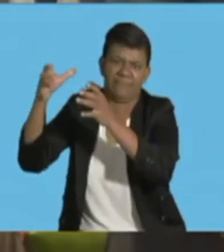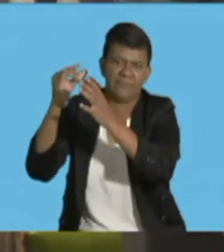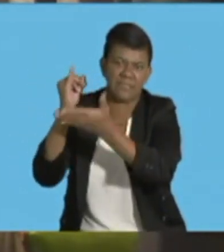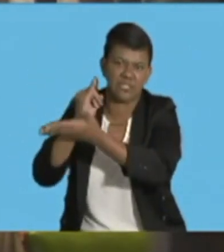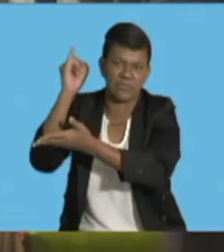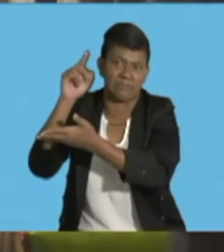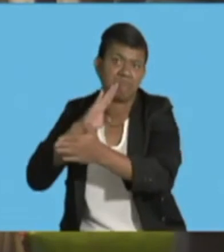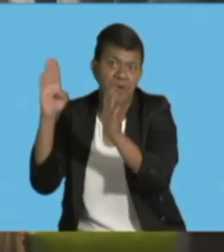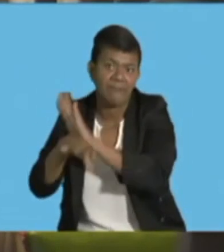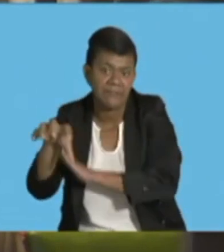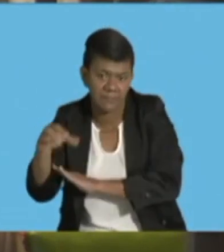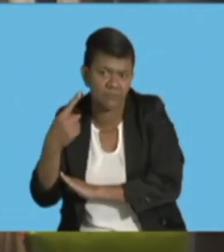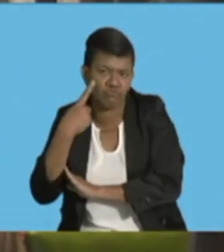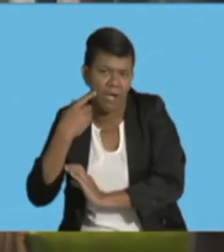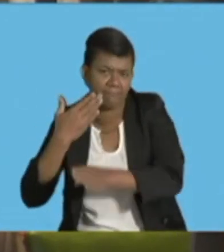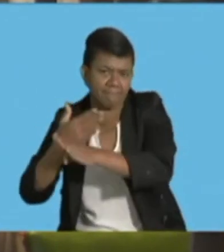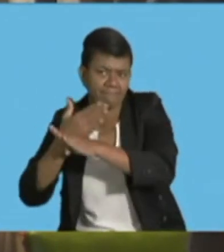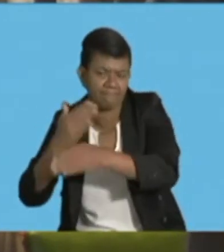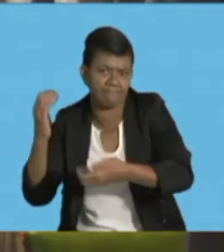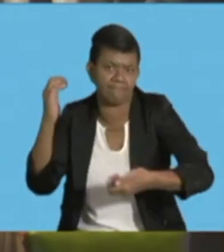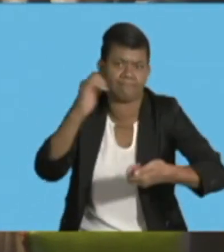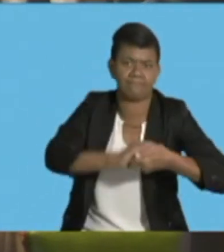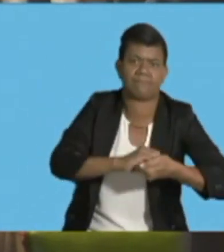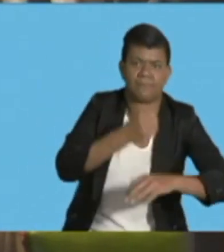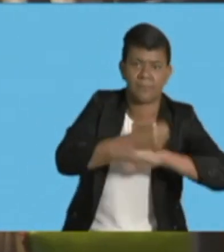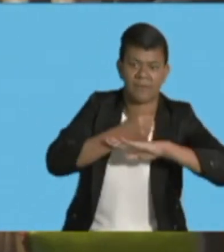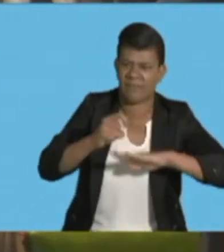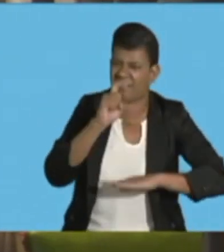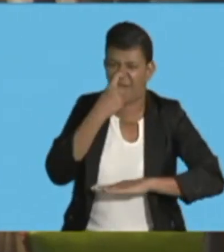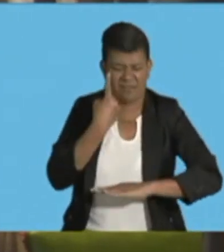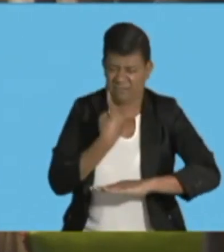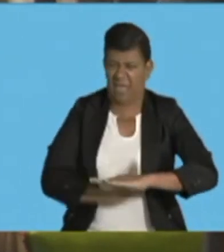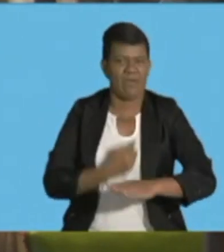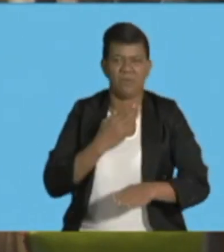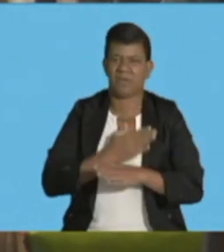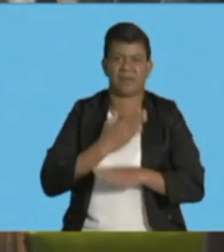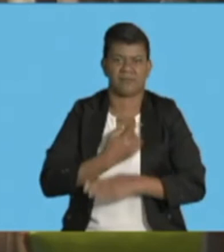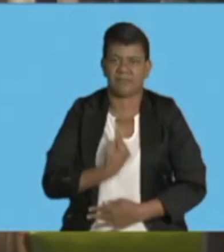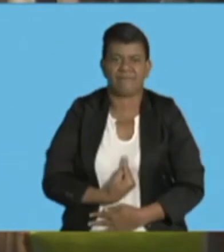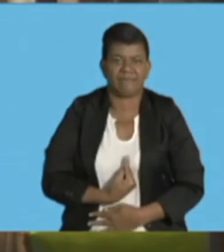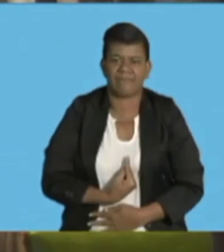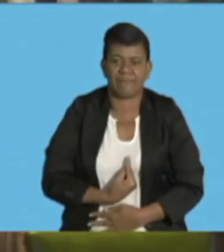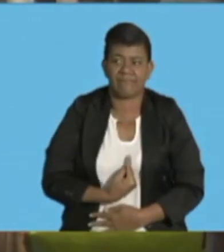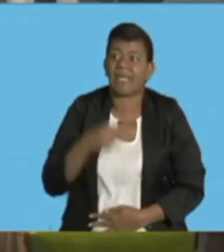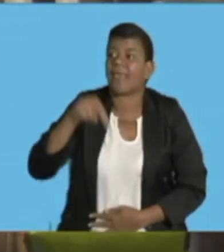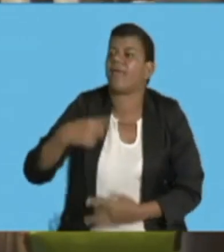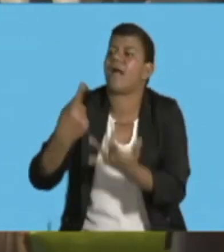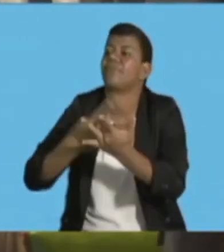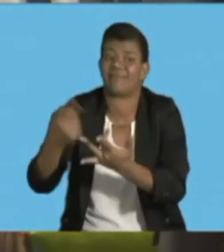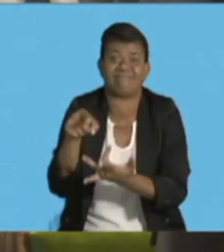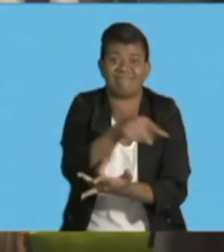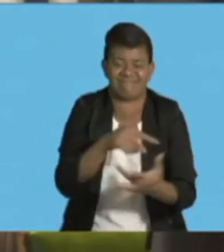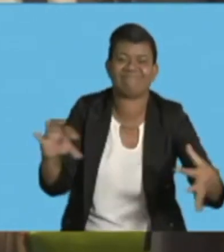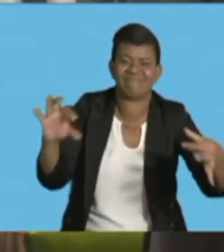our development ambitions, as government cannot do so on its own. Mr. Speaker, sir, Fiji continues to champion